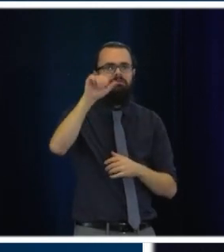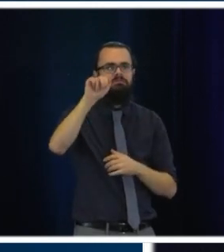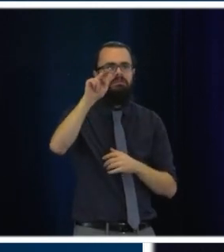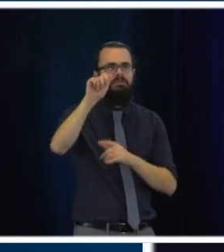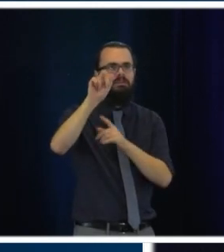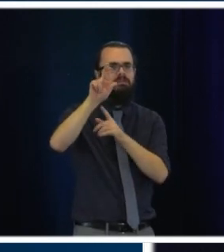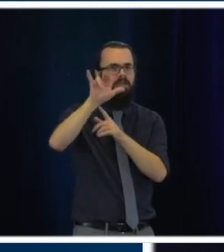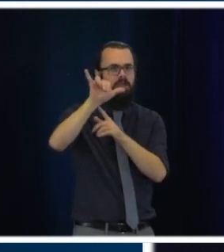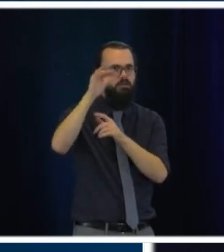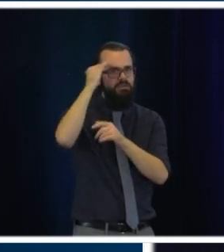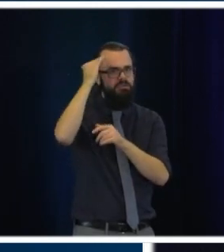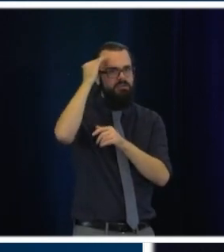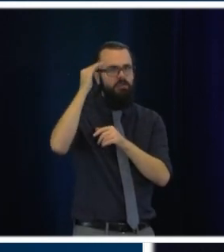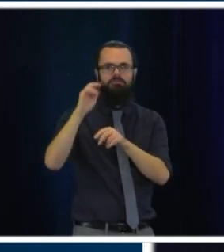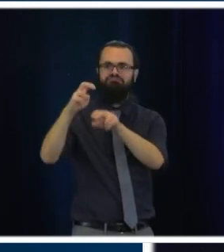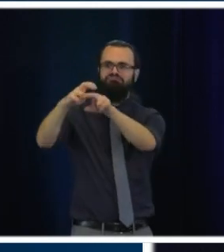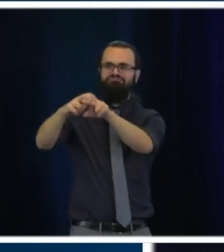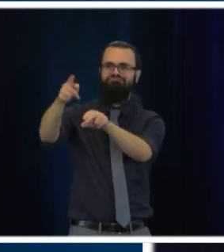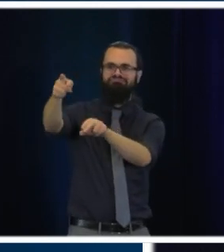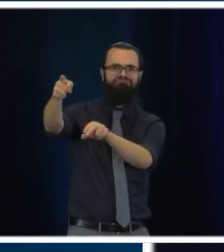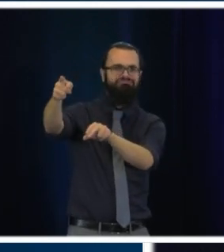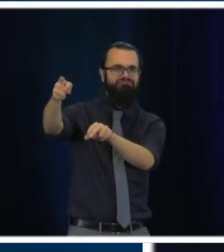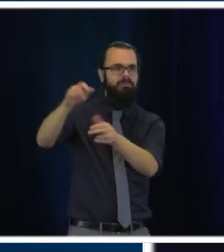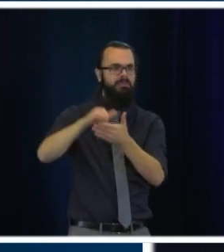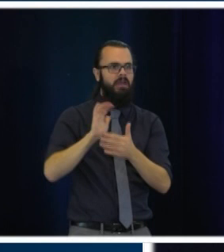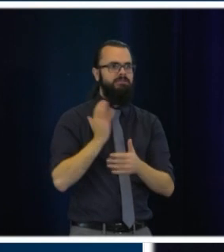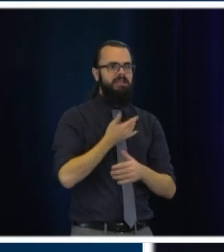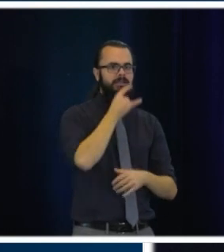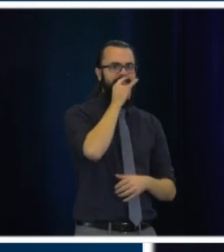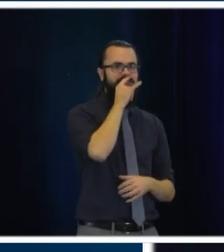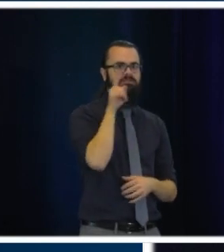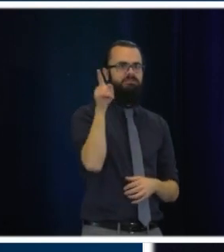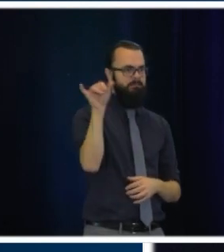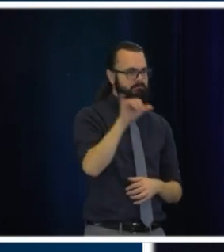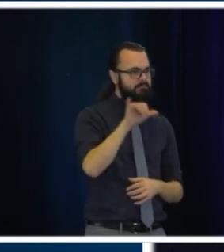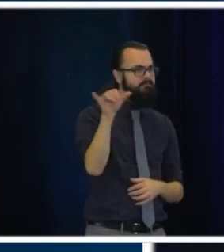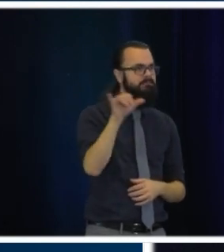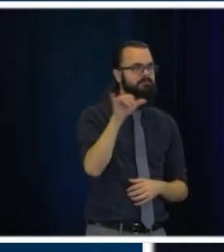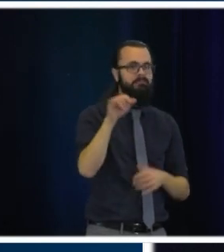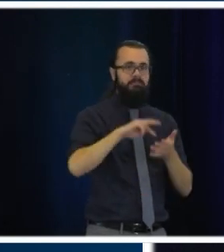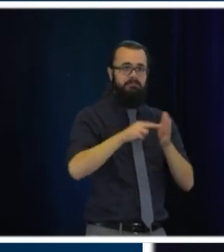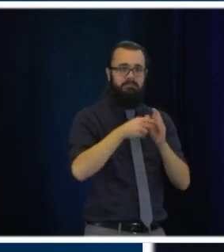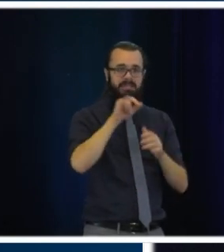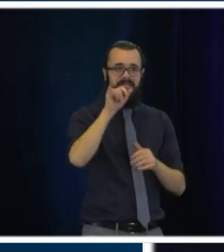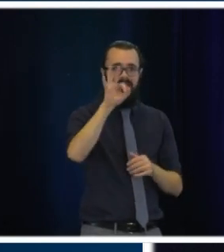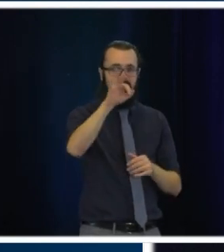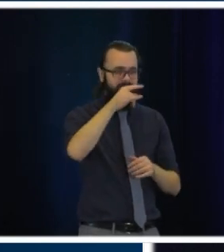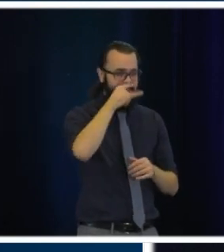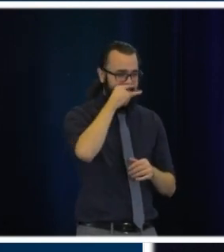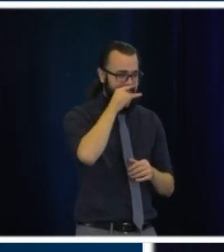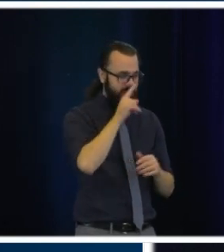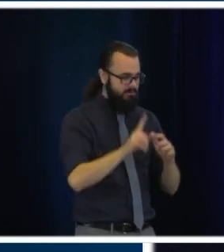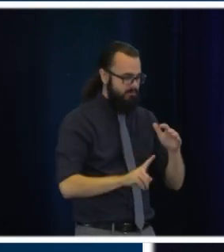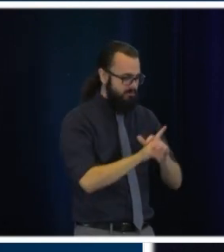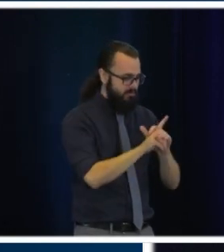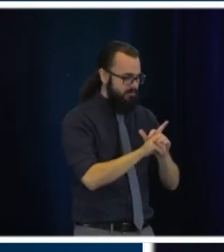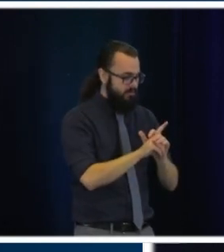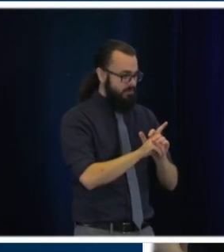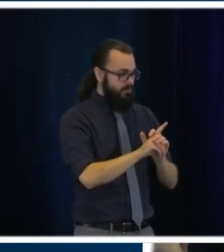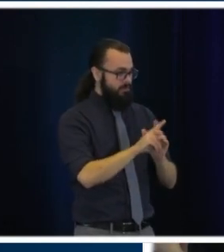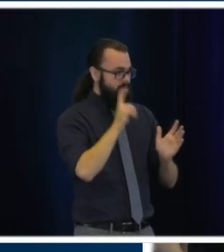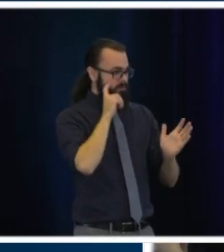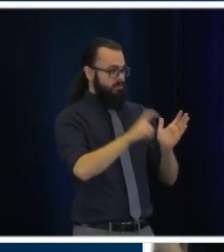We're just waiting to see if they're ever going to have elevated levels, and then we're going to intervene. We've got to do better by our